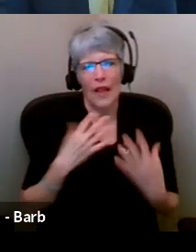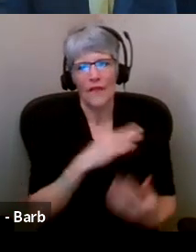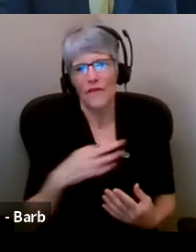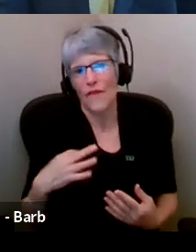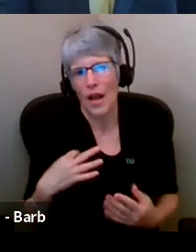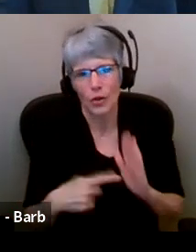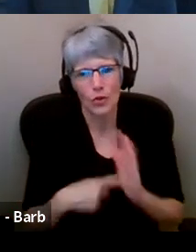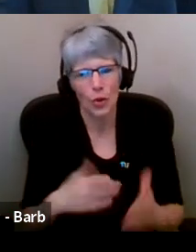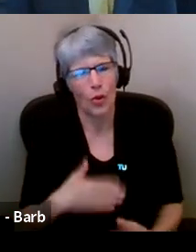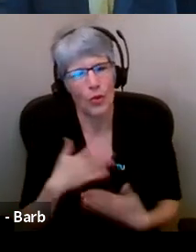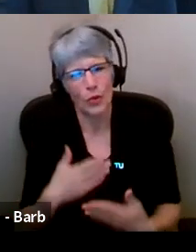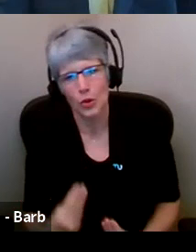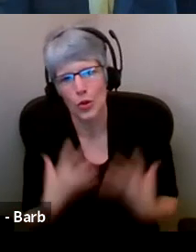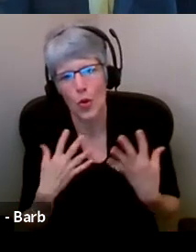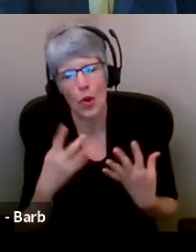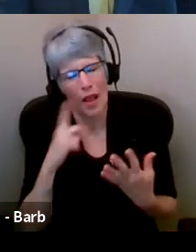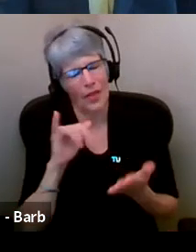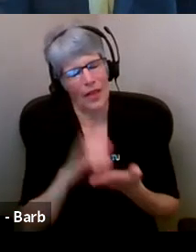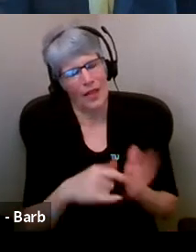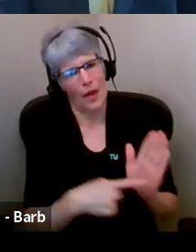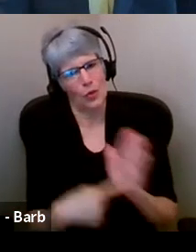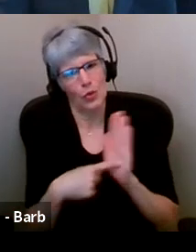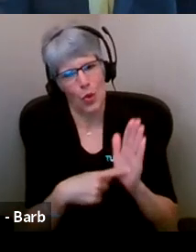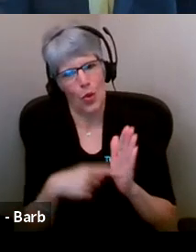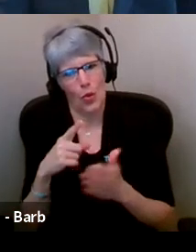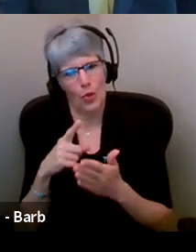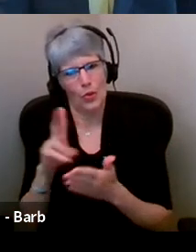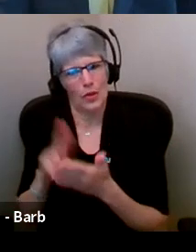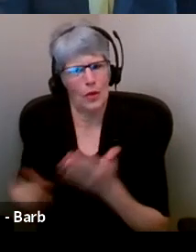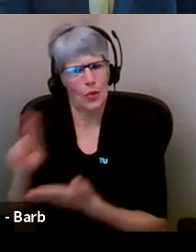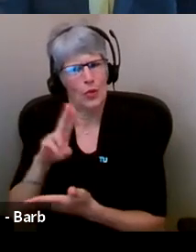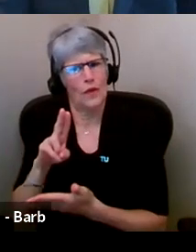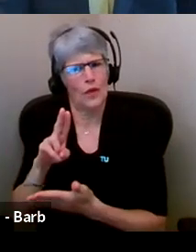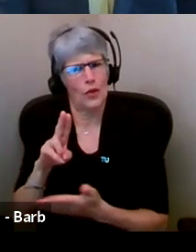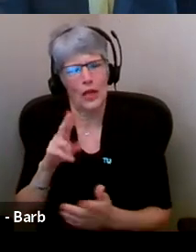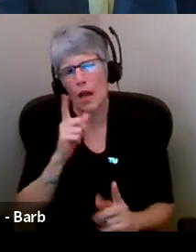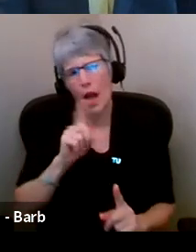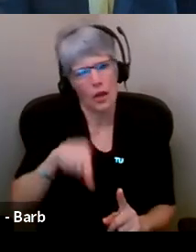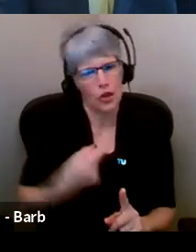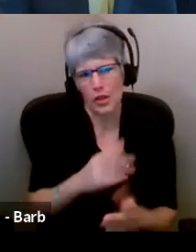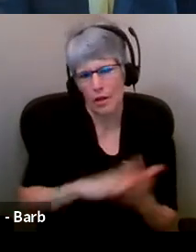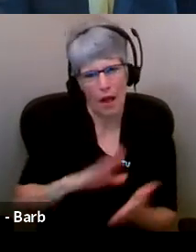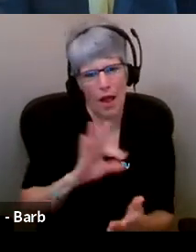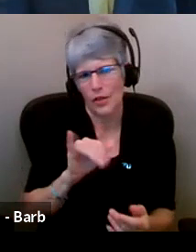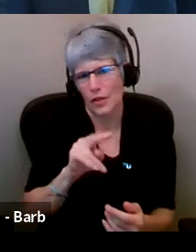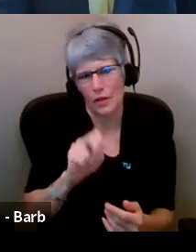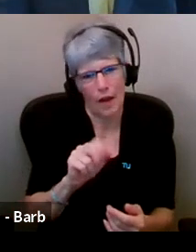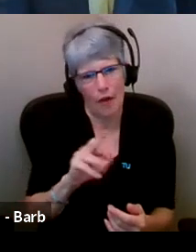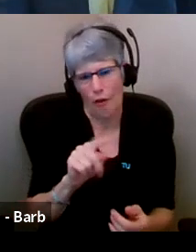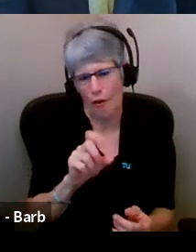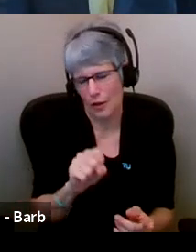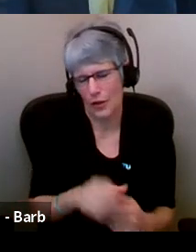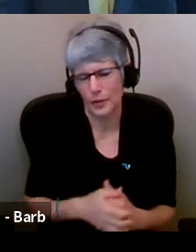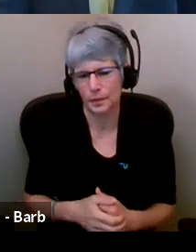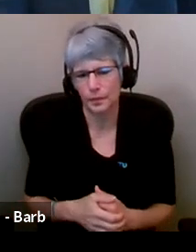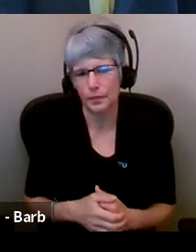are as a university. And I know it's across the university. It's not just in the College of Fine Arts. It also